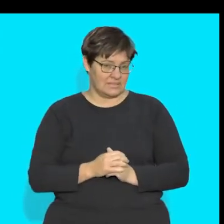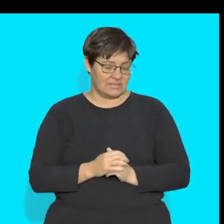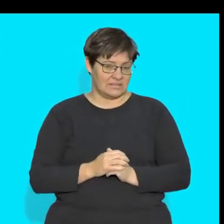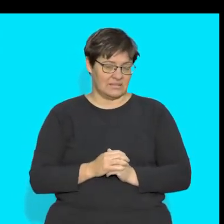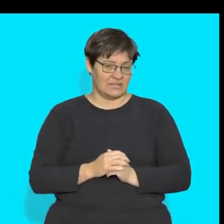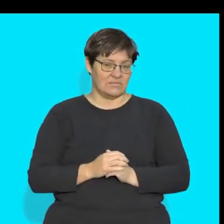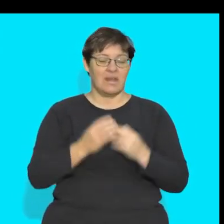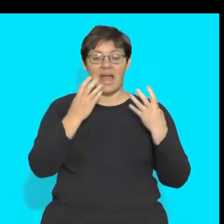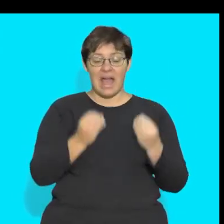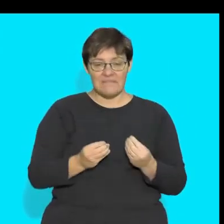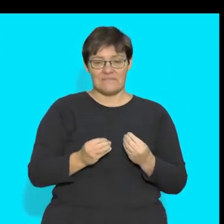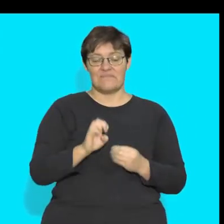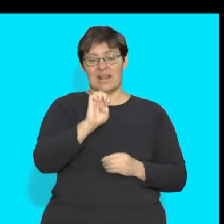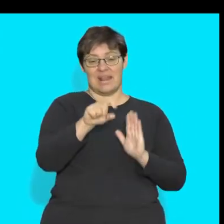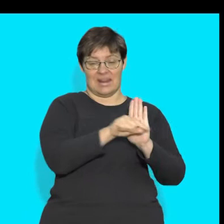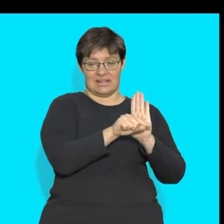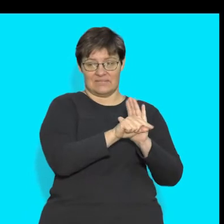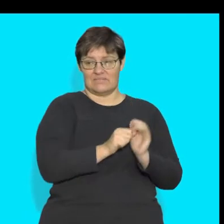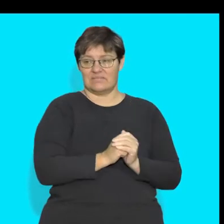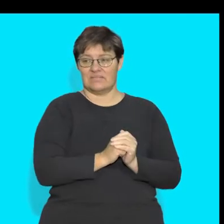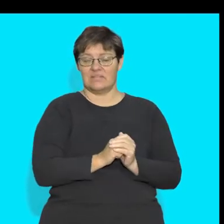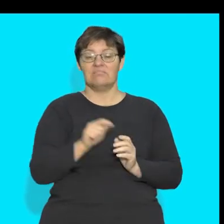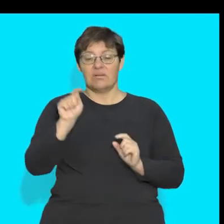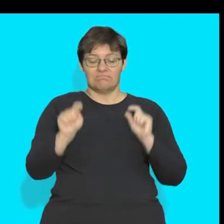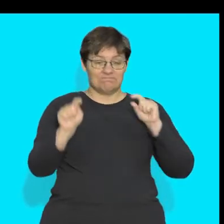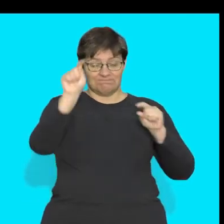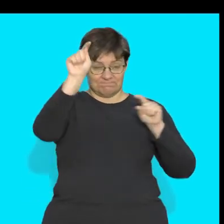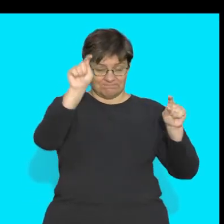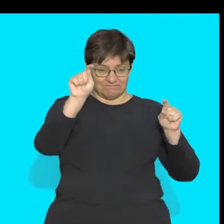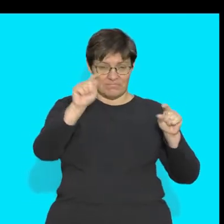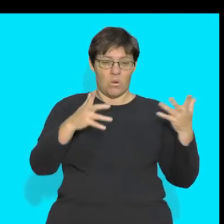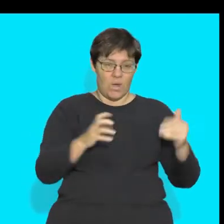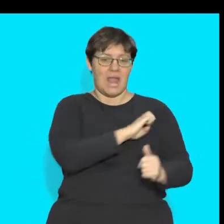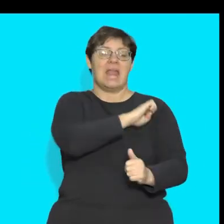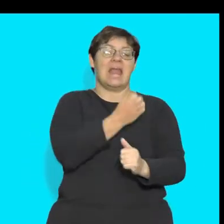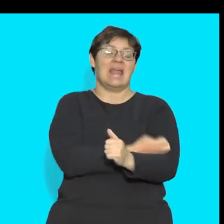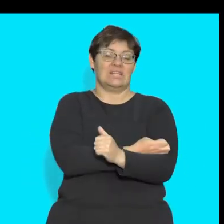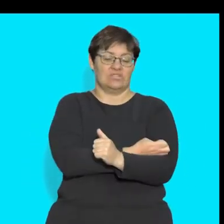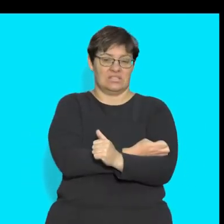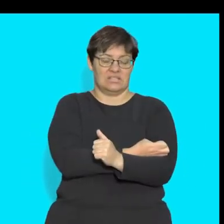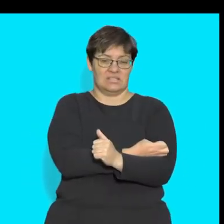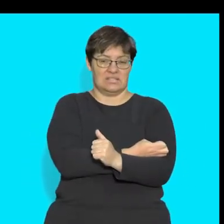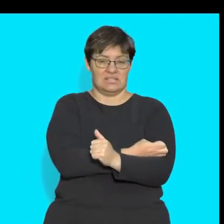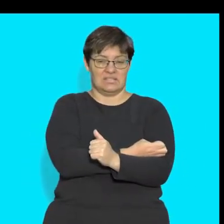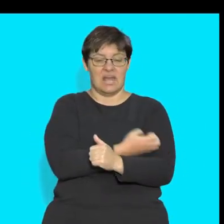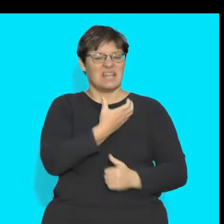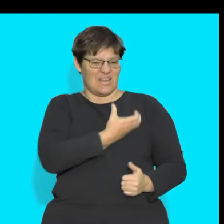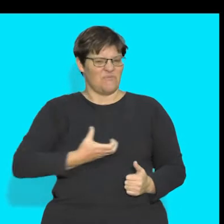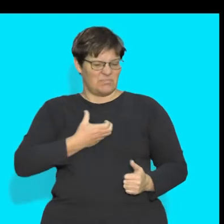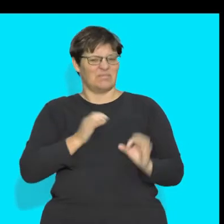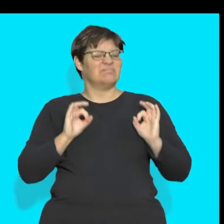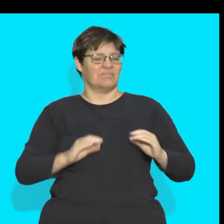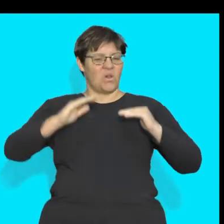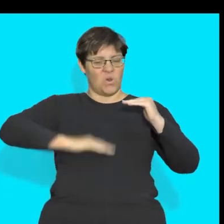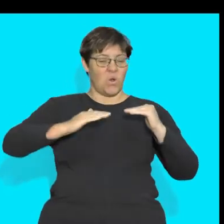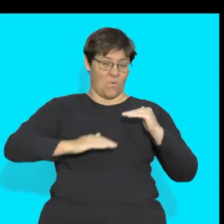have electrons, okay, when they look like this, that's in their energy state. That's their lowest